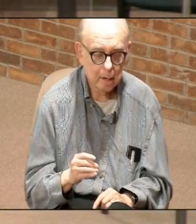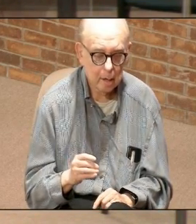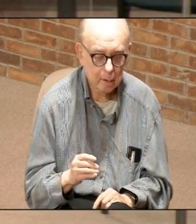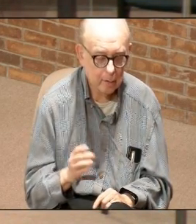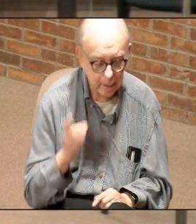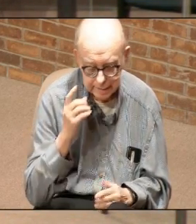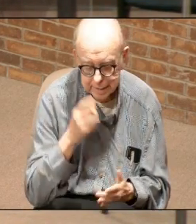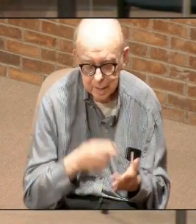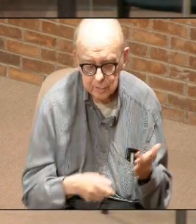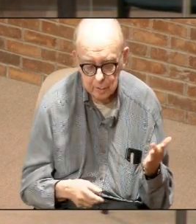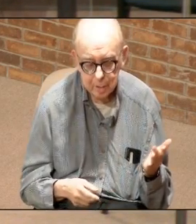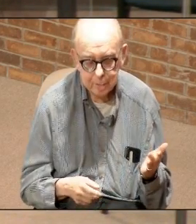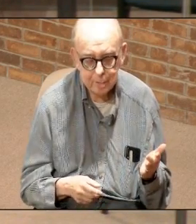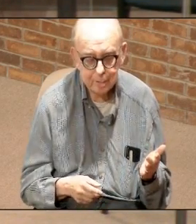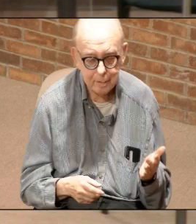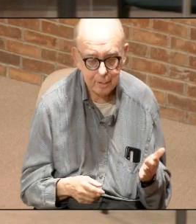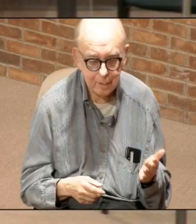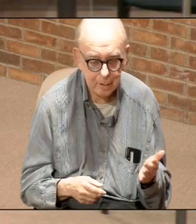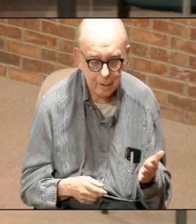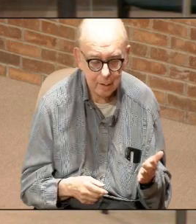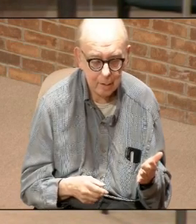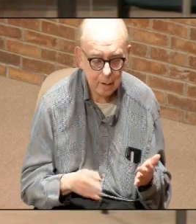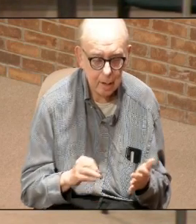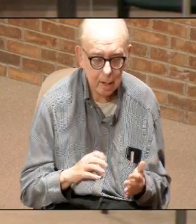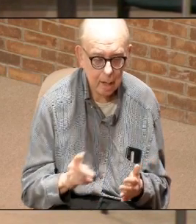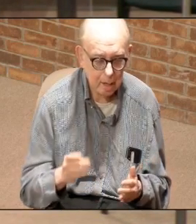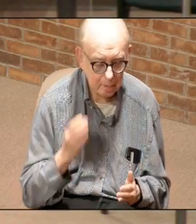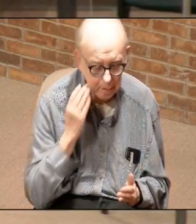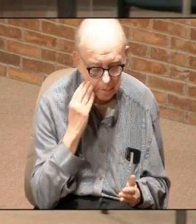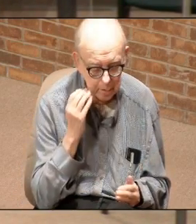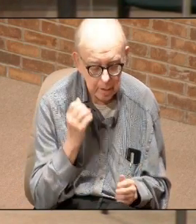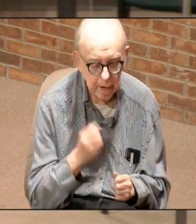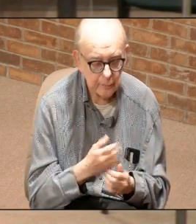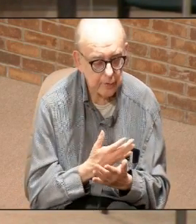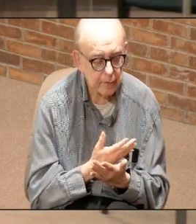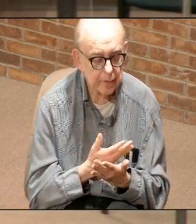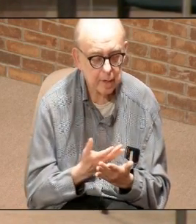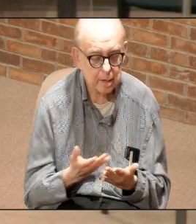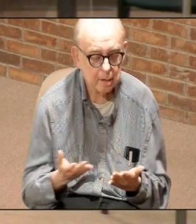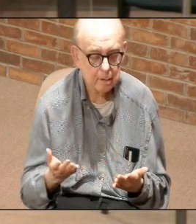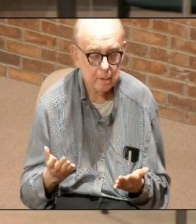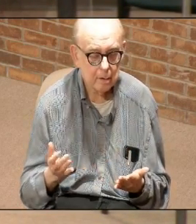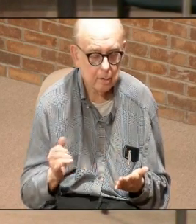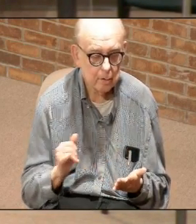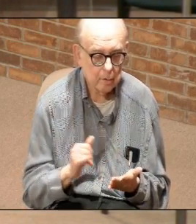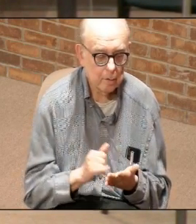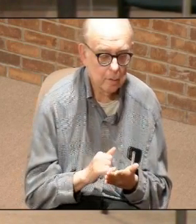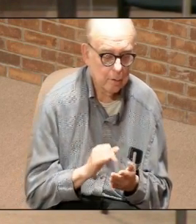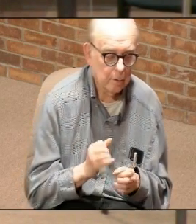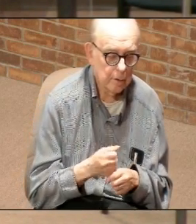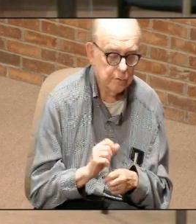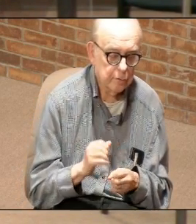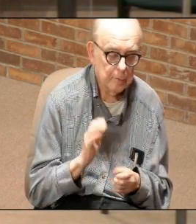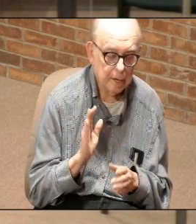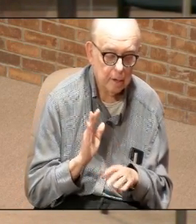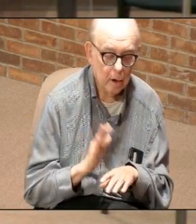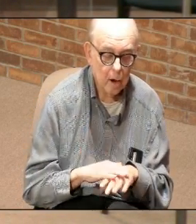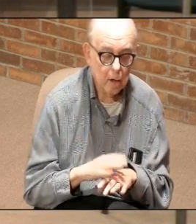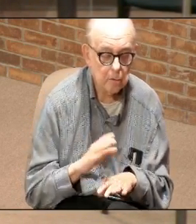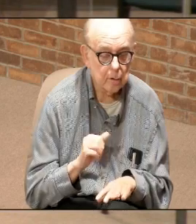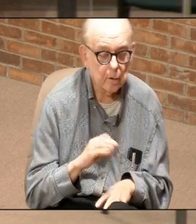And guess what? The bank knows every transaction that you make on this card.